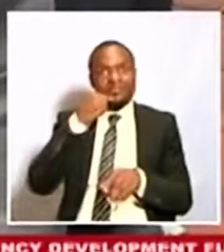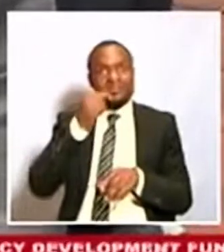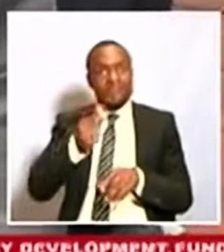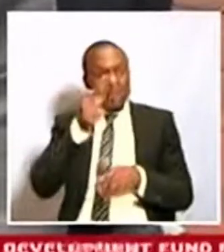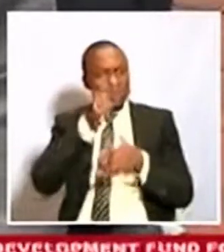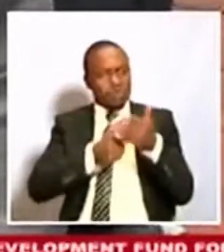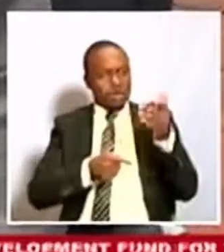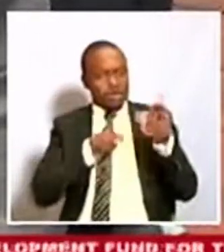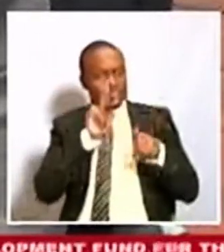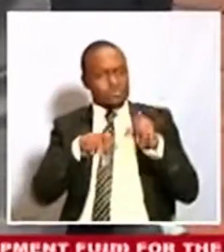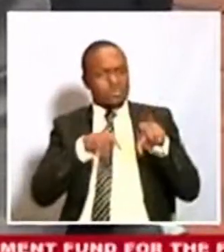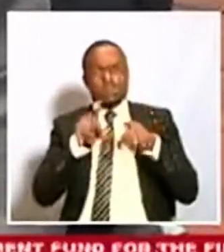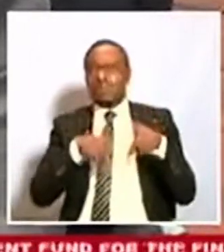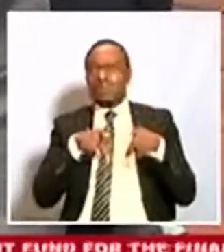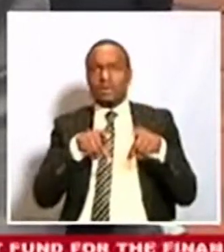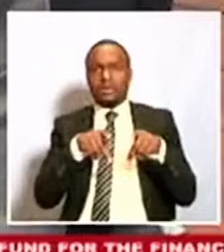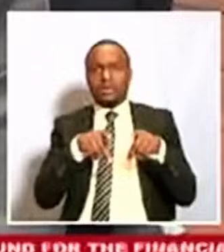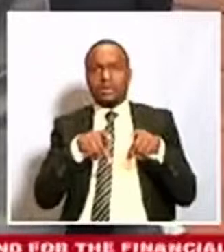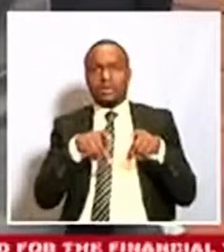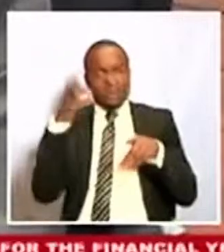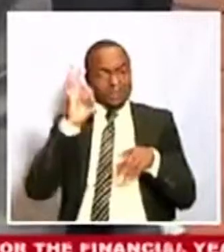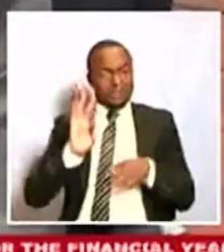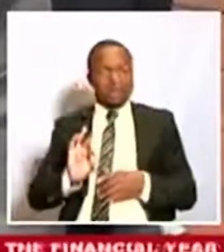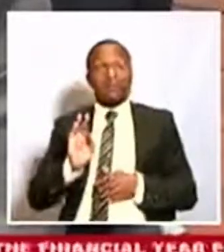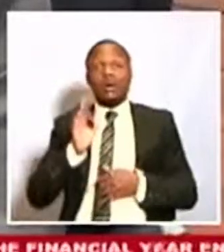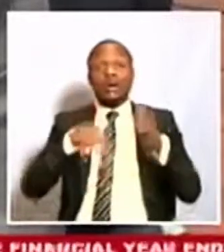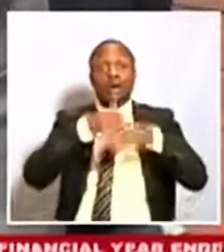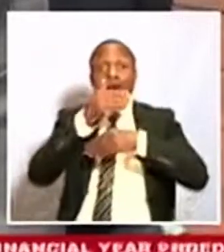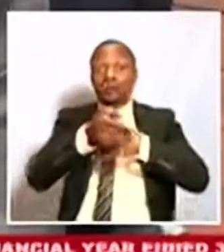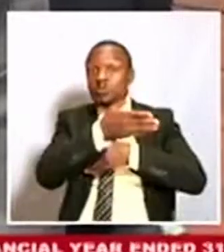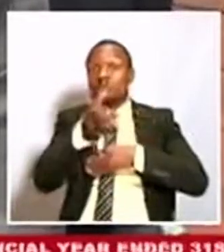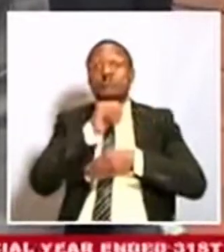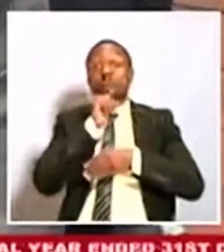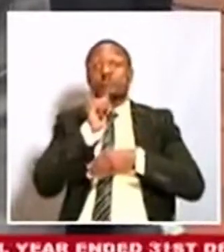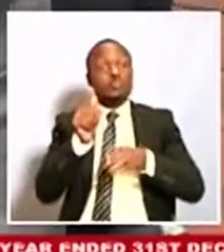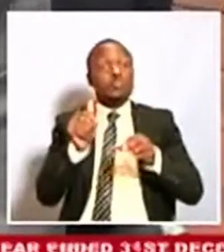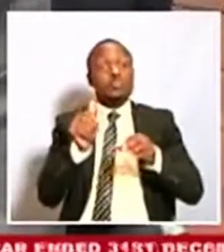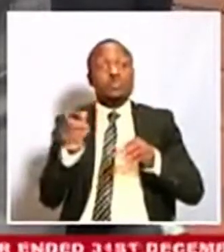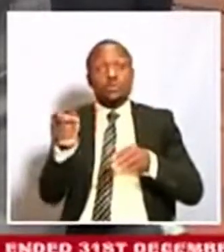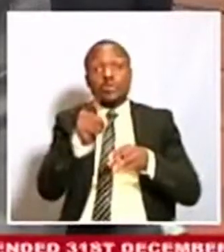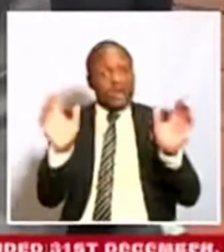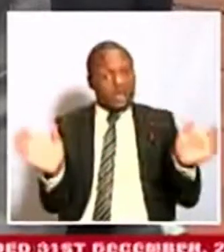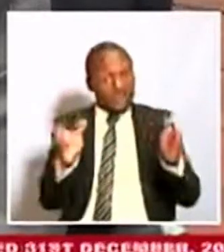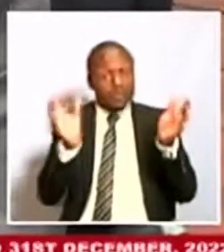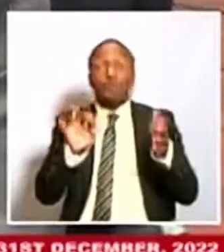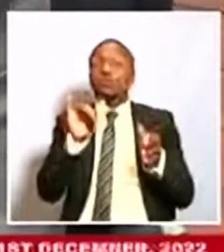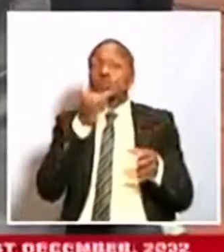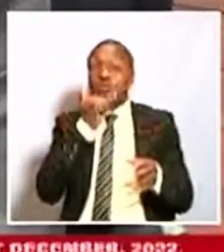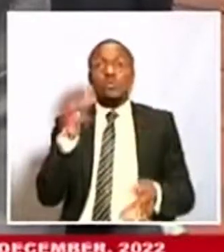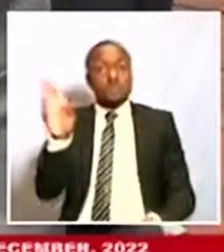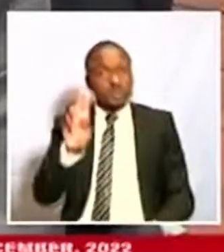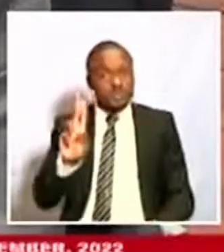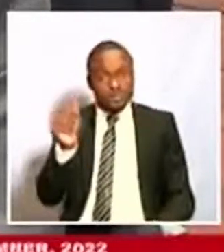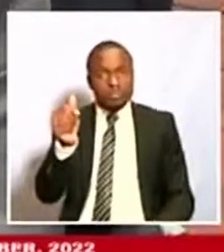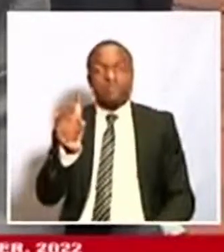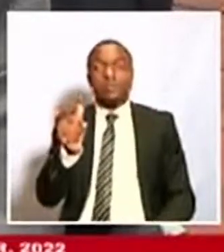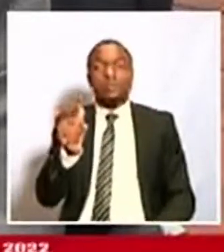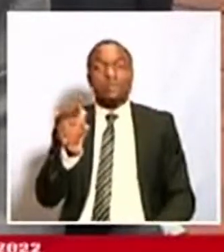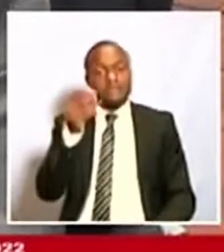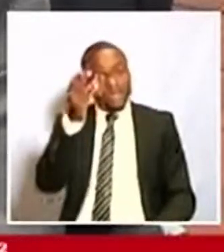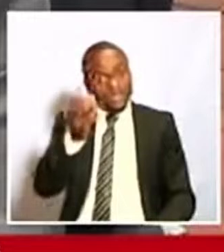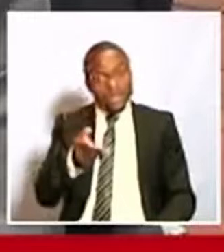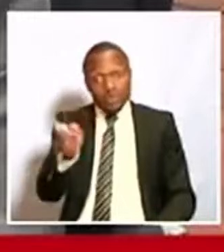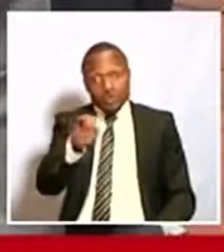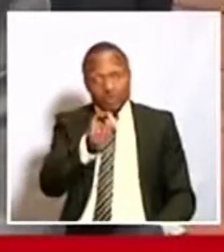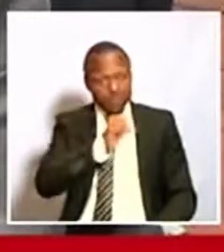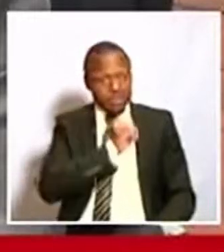the people who are recipients who are out there? You are motivating them to misapply resources which are meant for good use. You